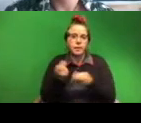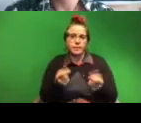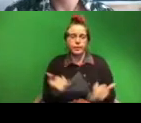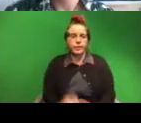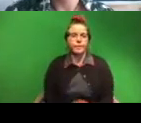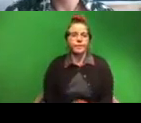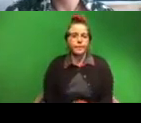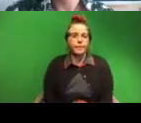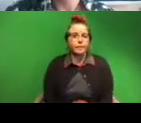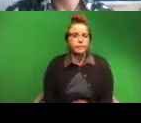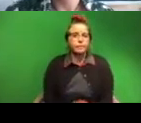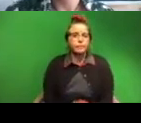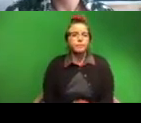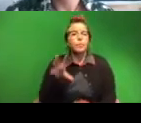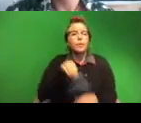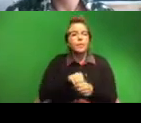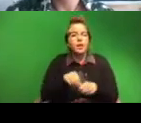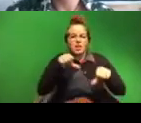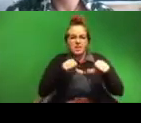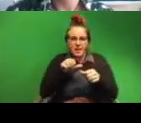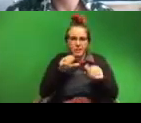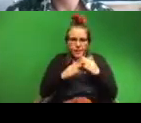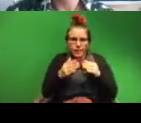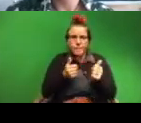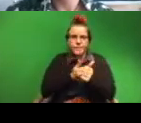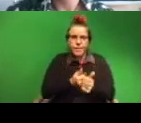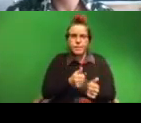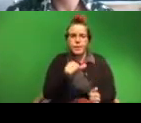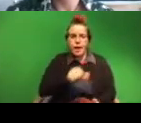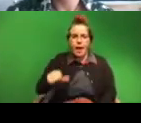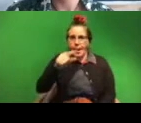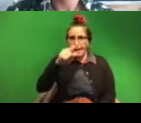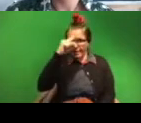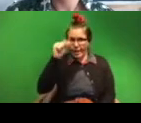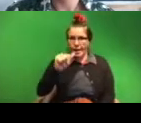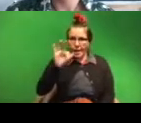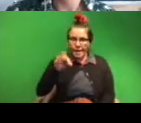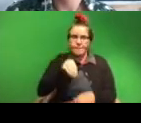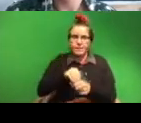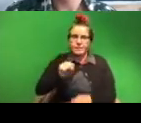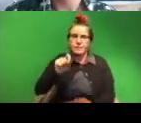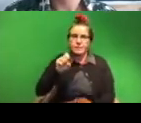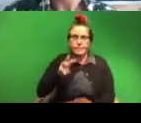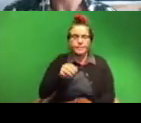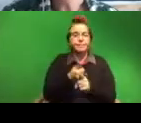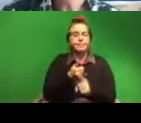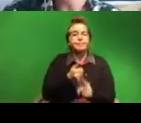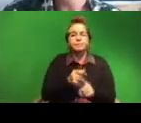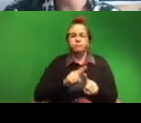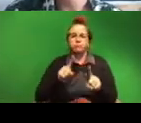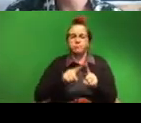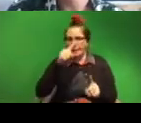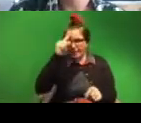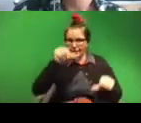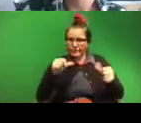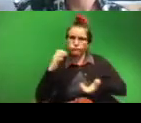so just within our little scientific community, you can follow Black AF in STEM. They are a bunch of different Black scientists banding